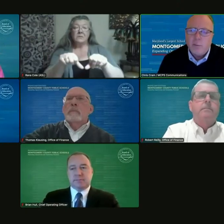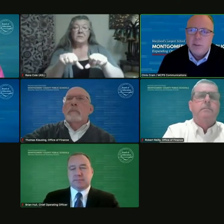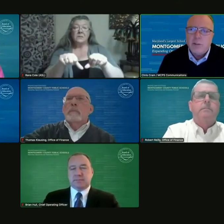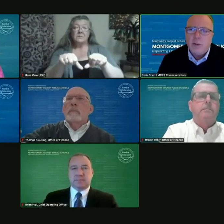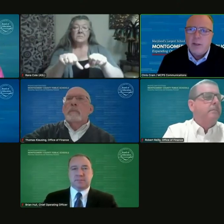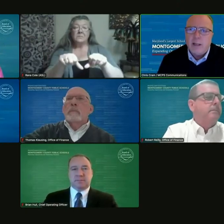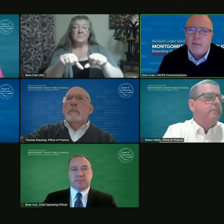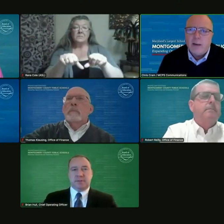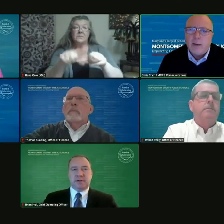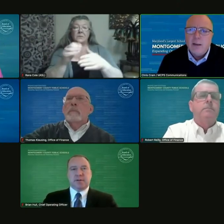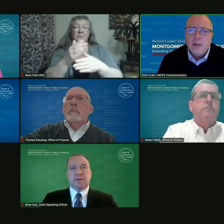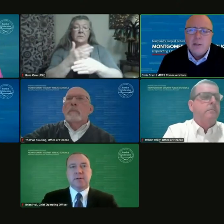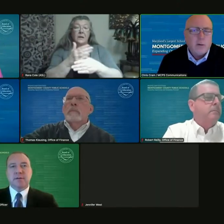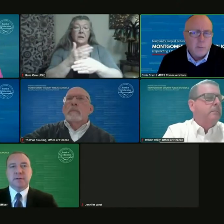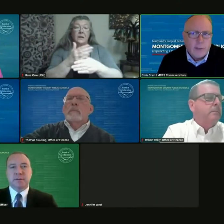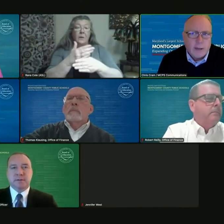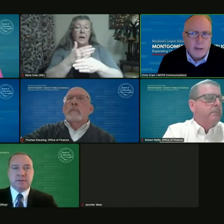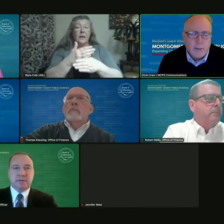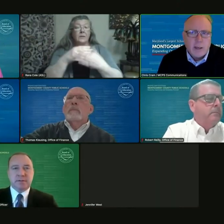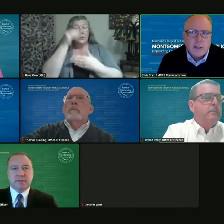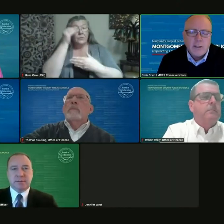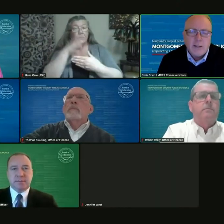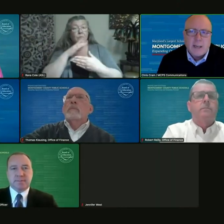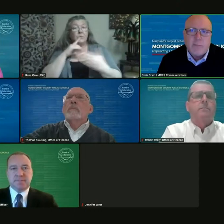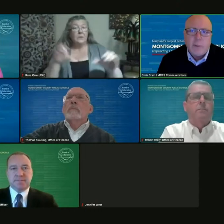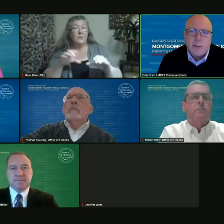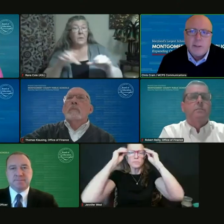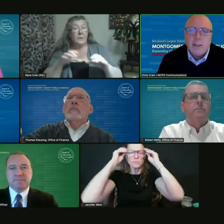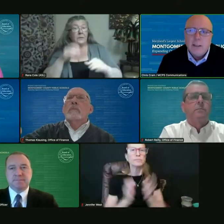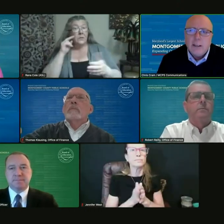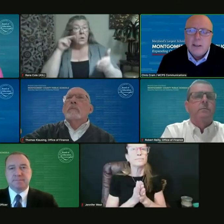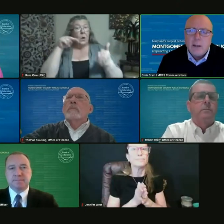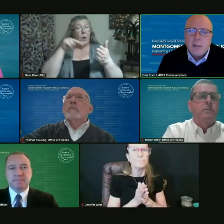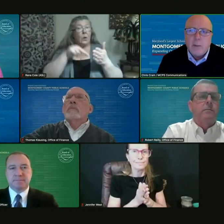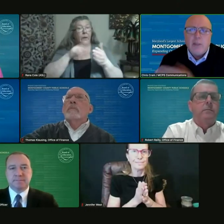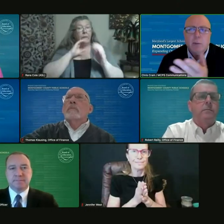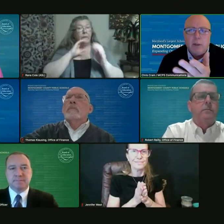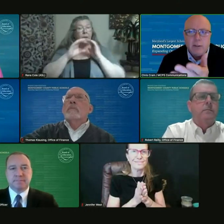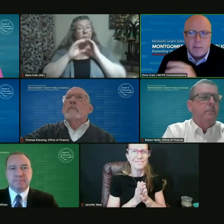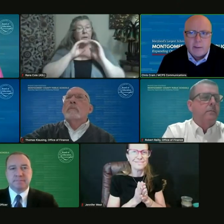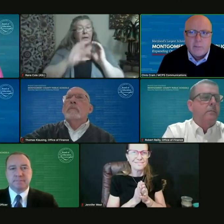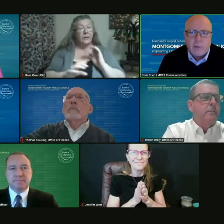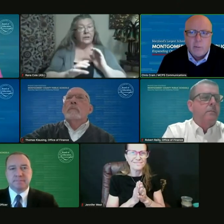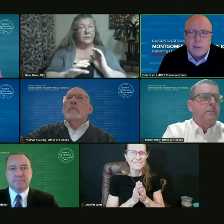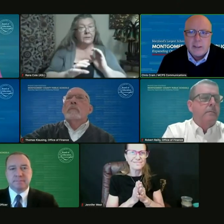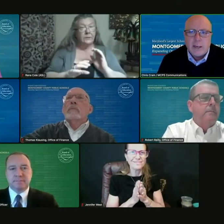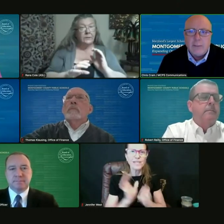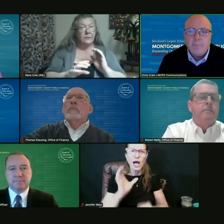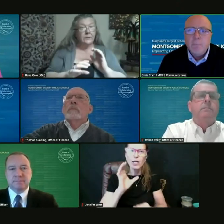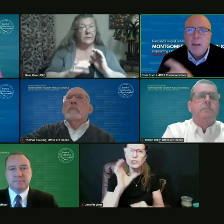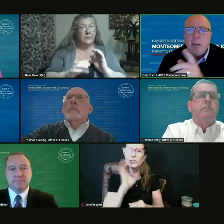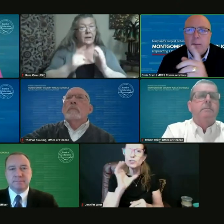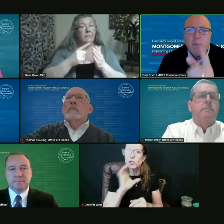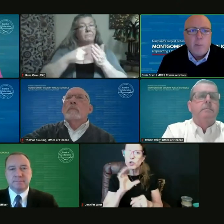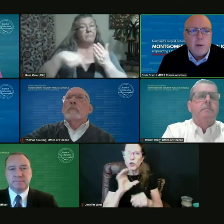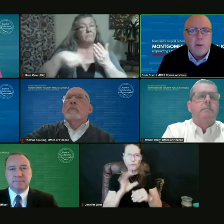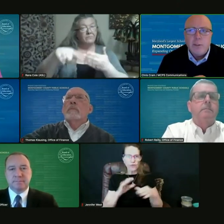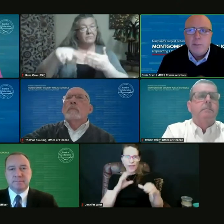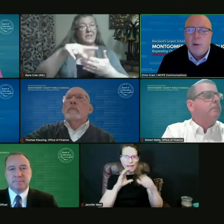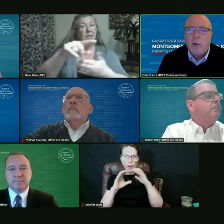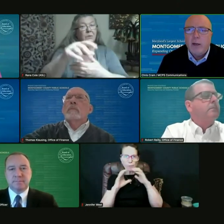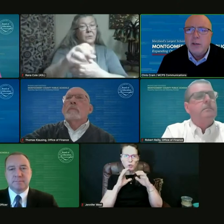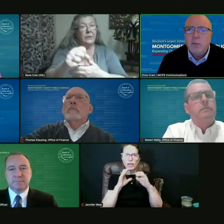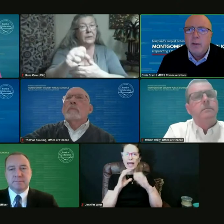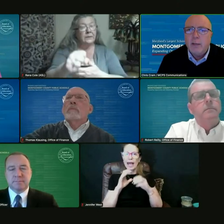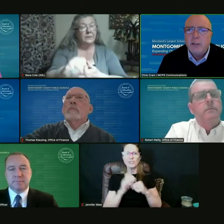student performances during that event. So look for that communications, that information in the coming weeks. We'd love it if you would attend. Before we go to